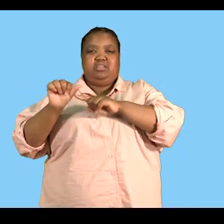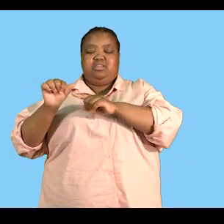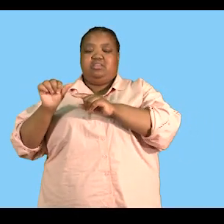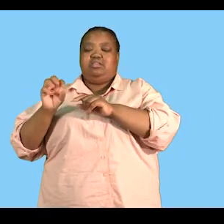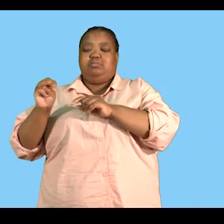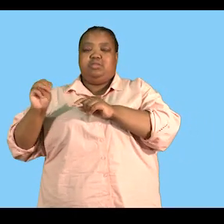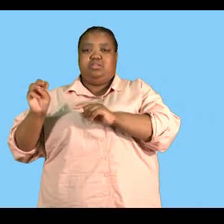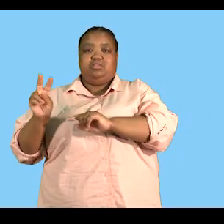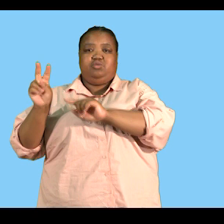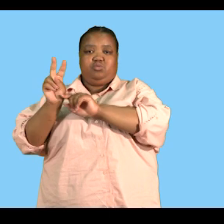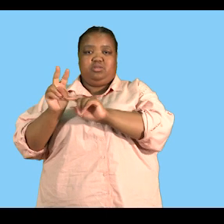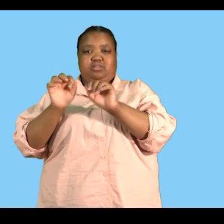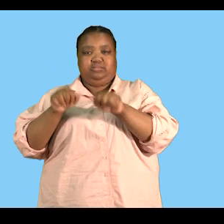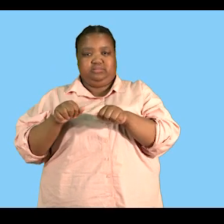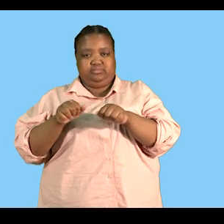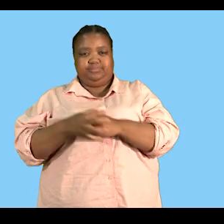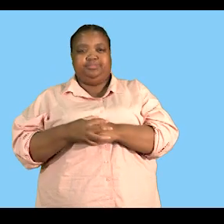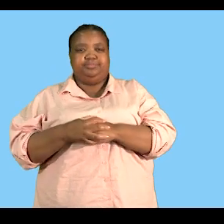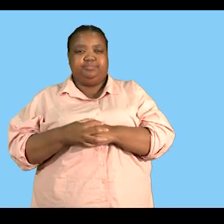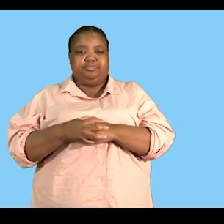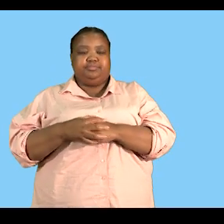the box